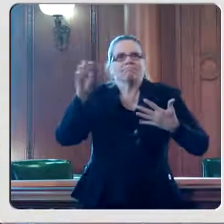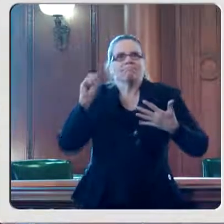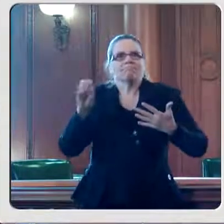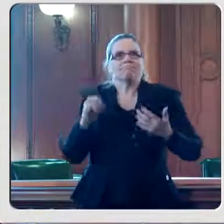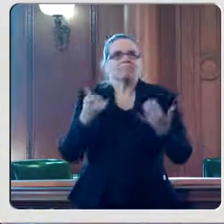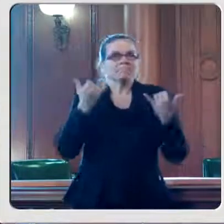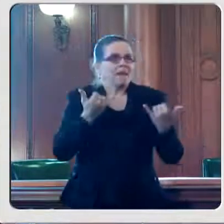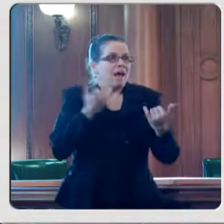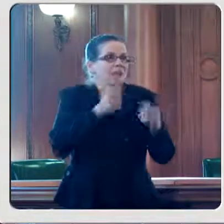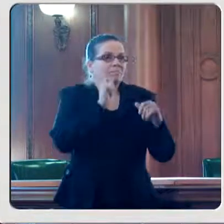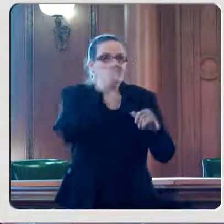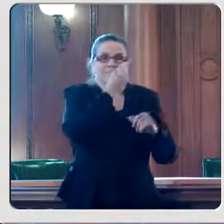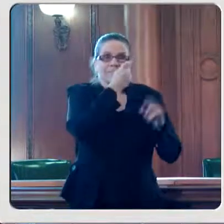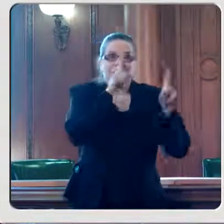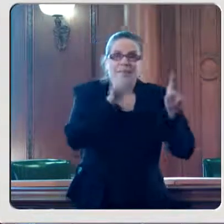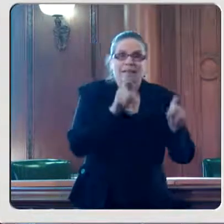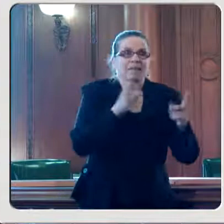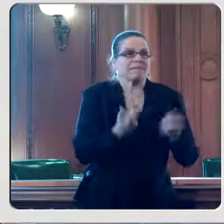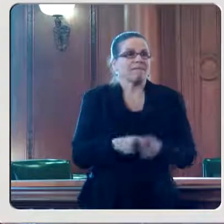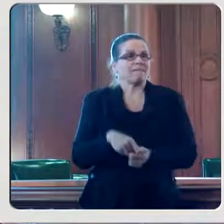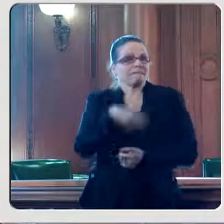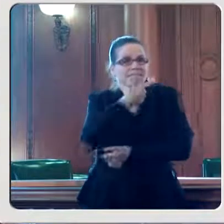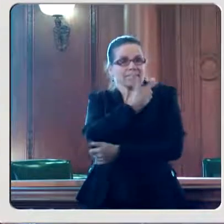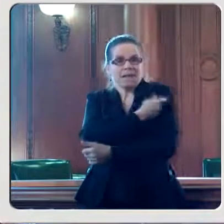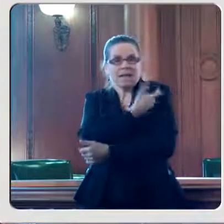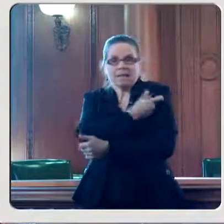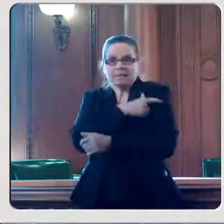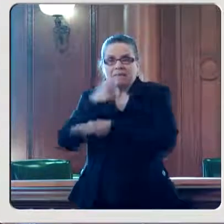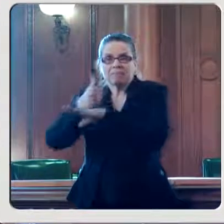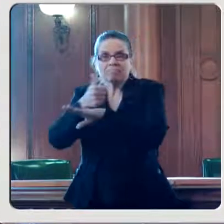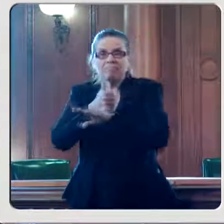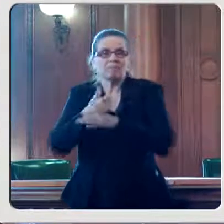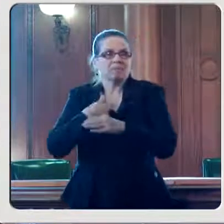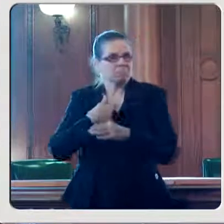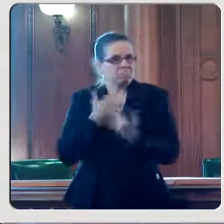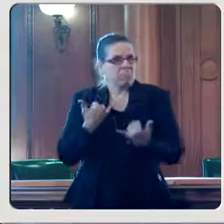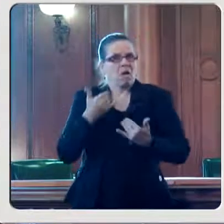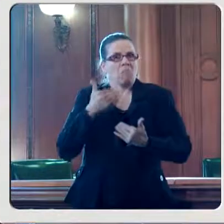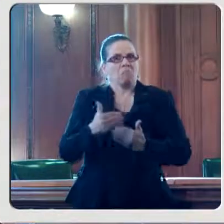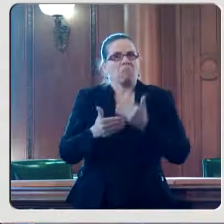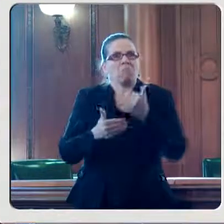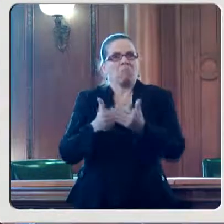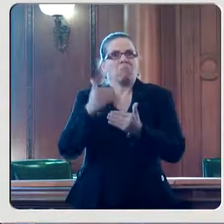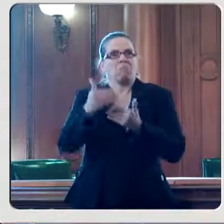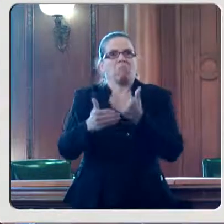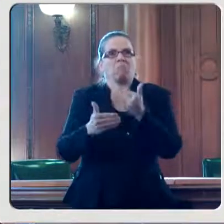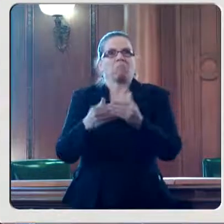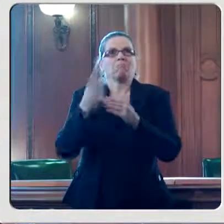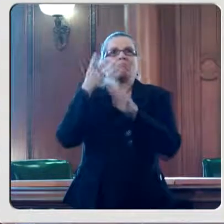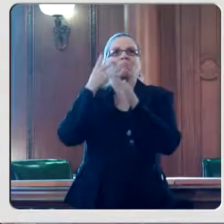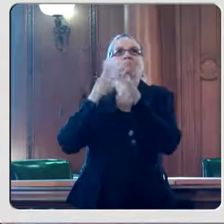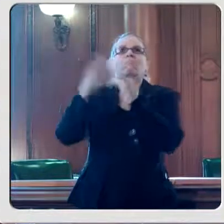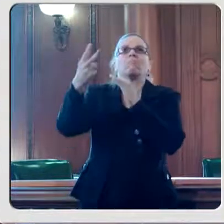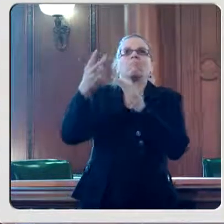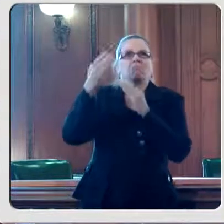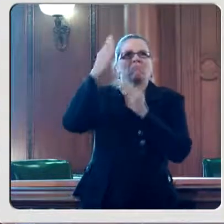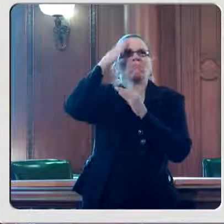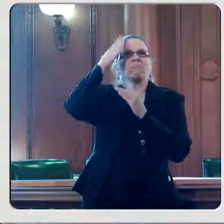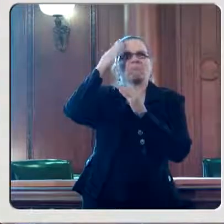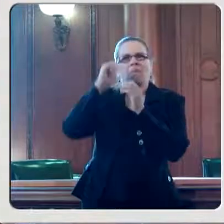out, being proactive in public health prevention methods is